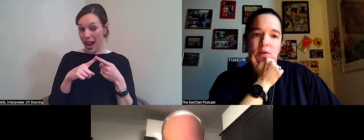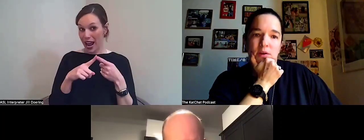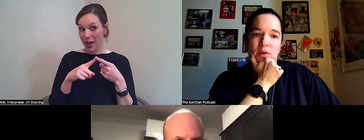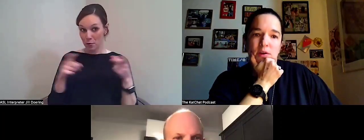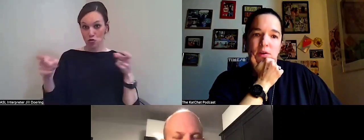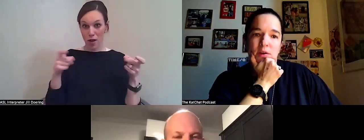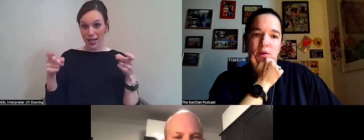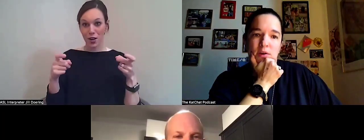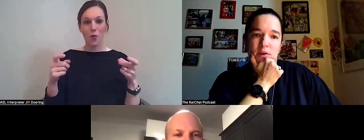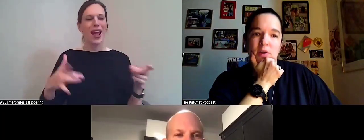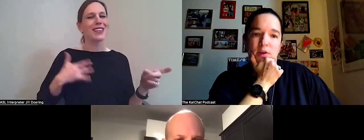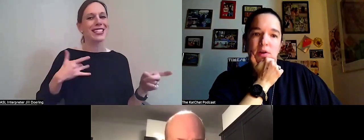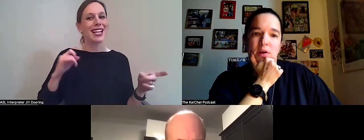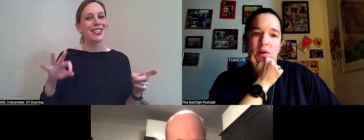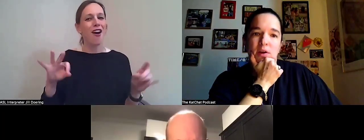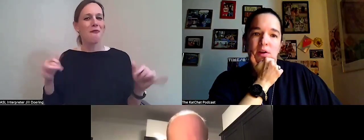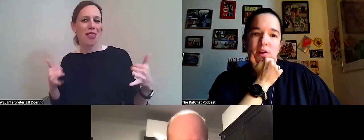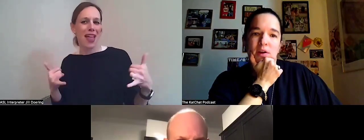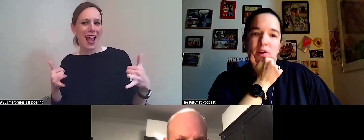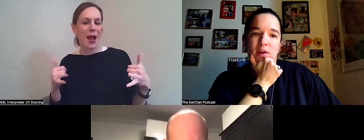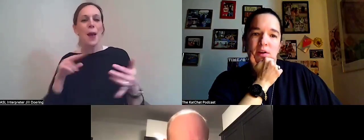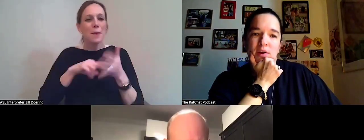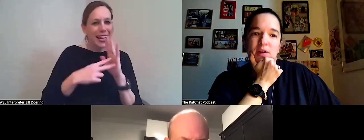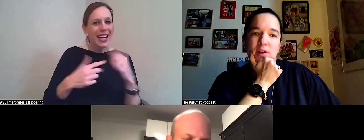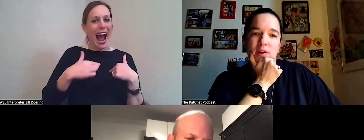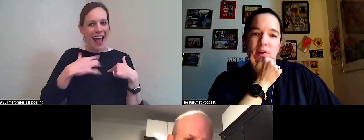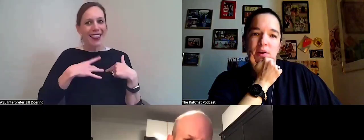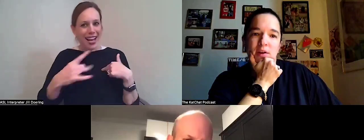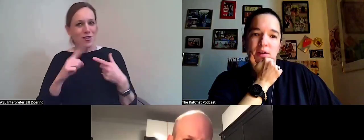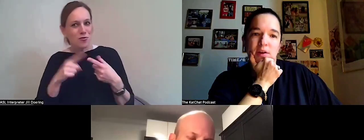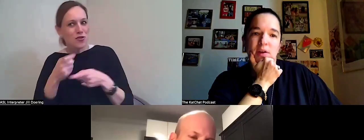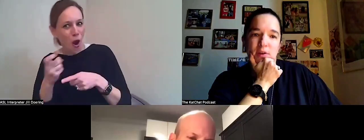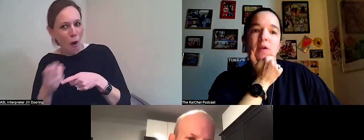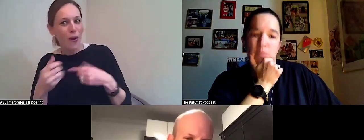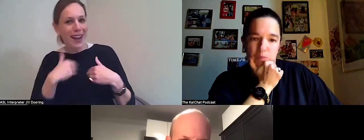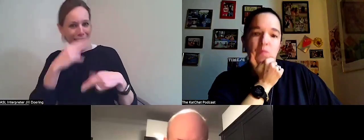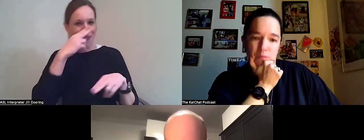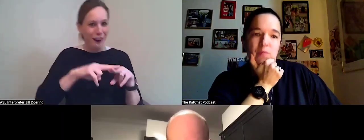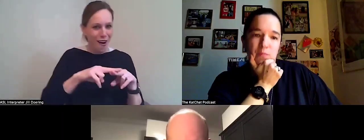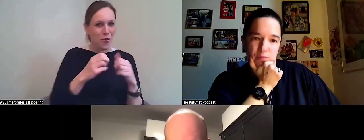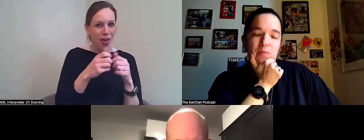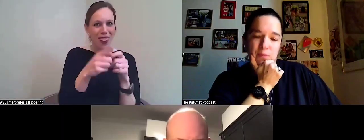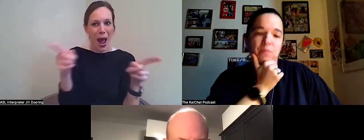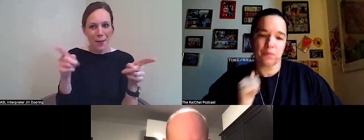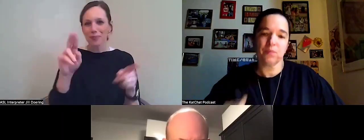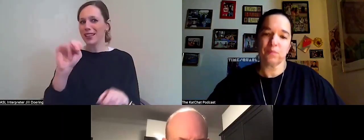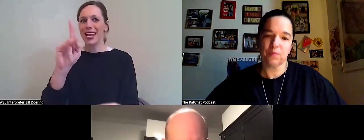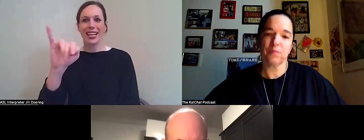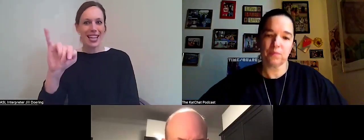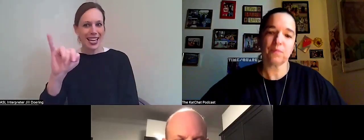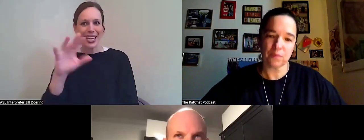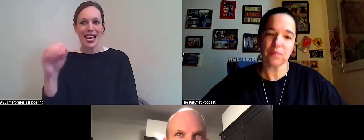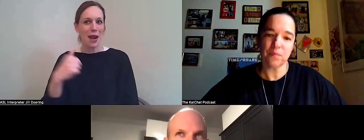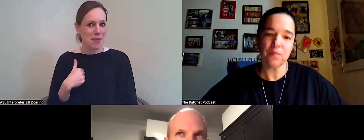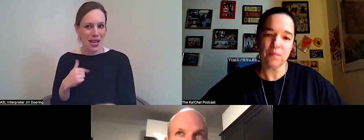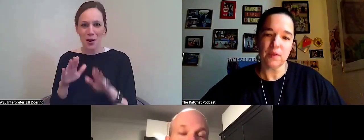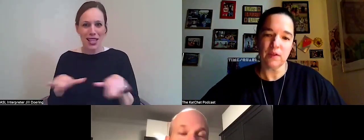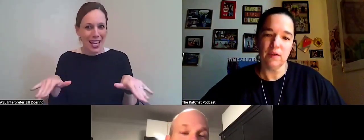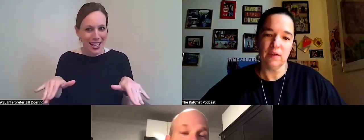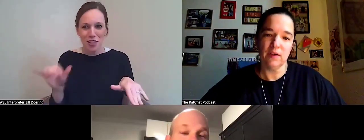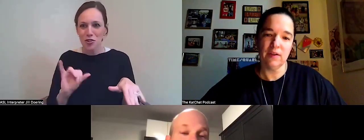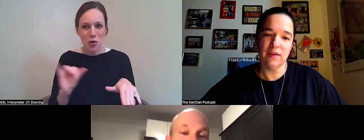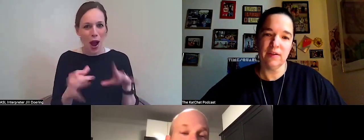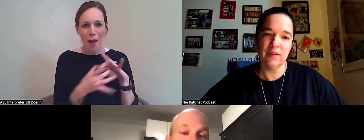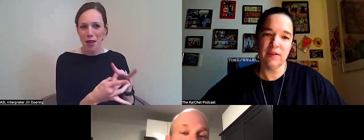play, and I like to joke and I like to have fun. And that's why, like Nikki, I get along with kids so well. And he was